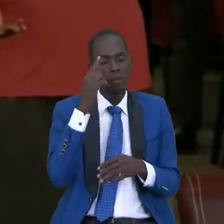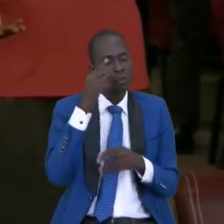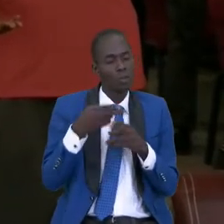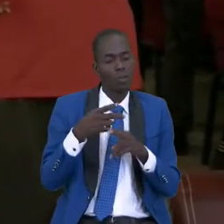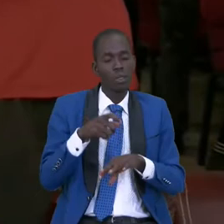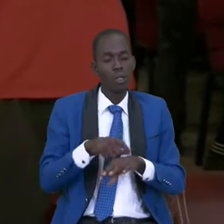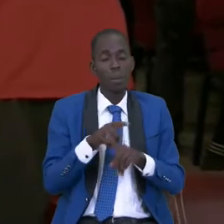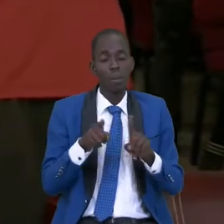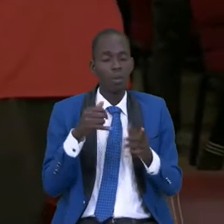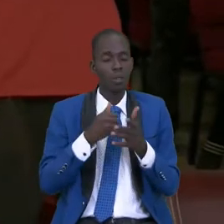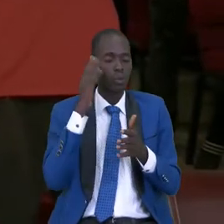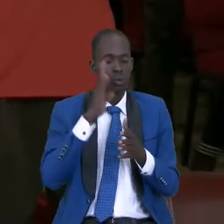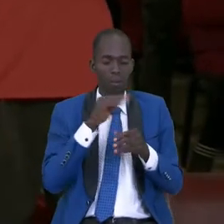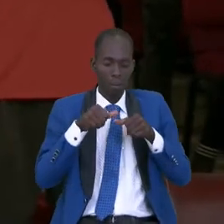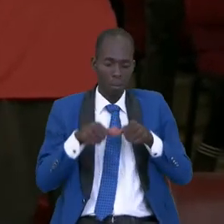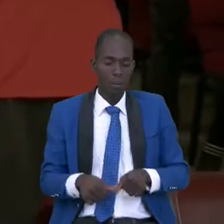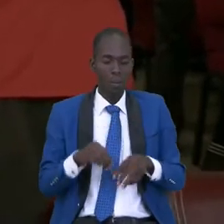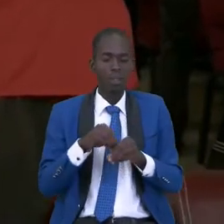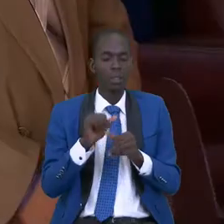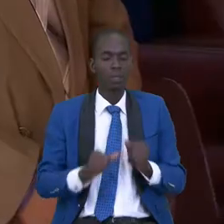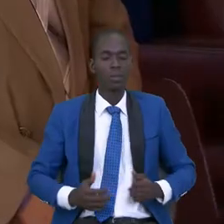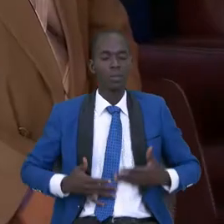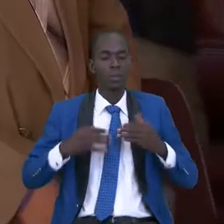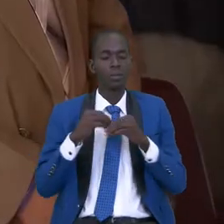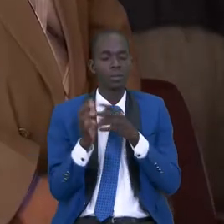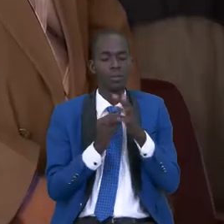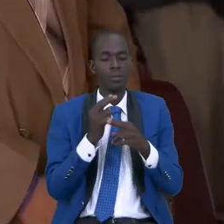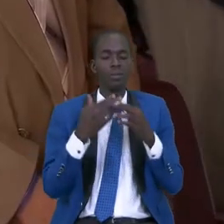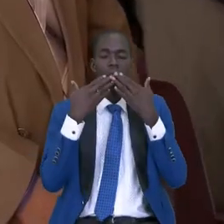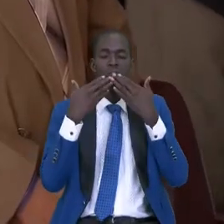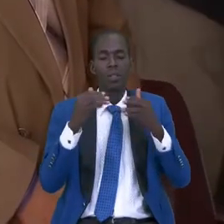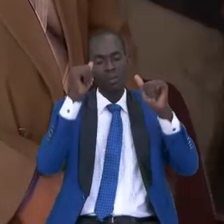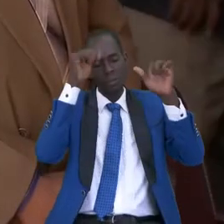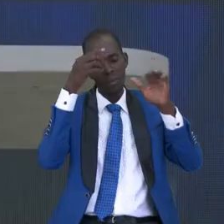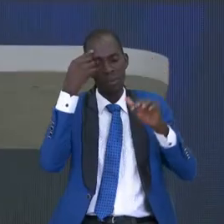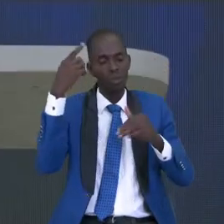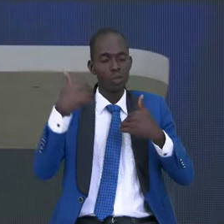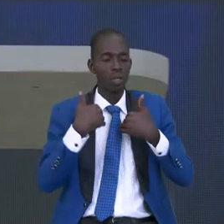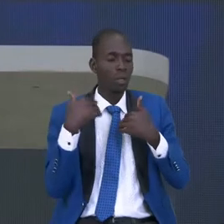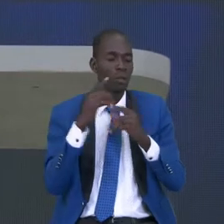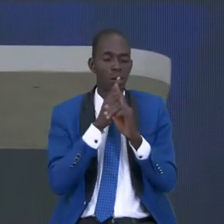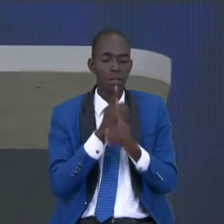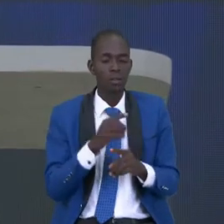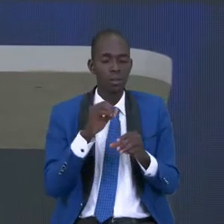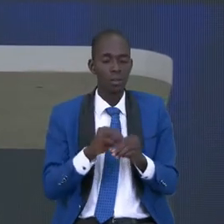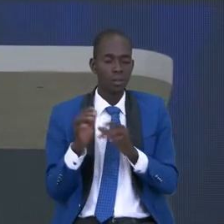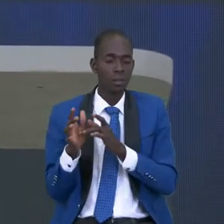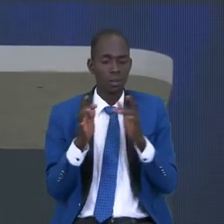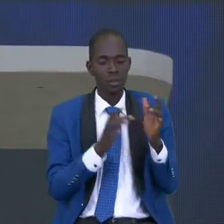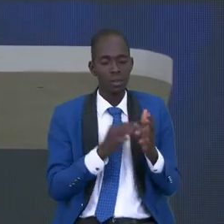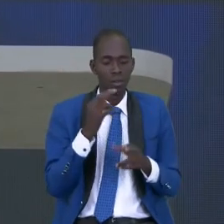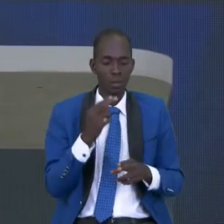will be permanent in every life. We thank you because we know you have answered. In